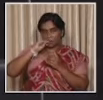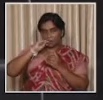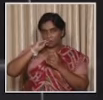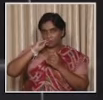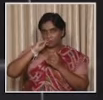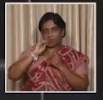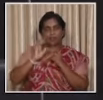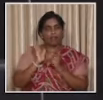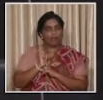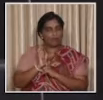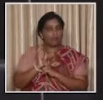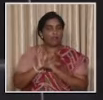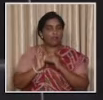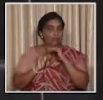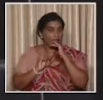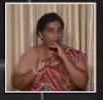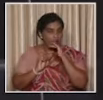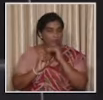Ambatale,